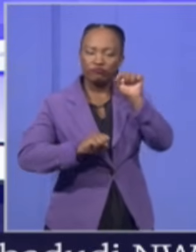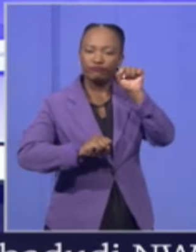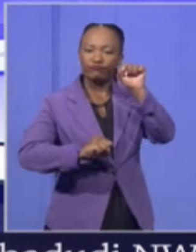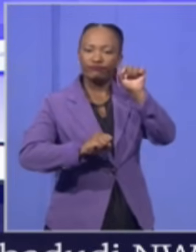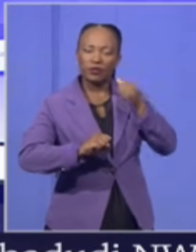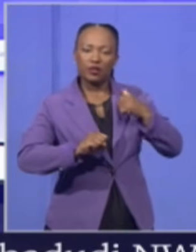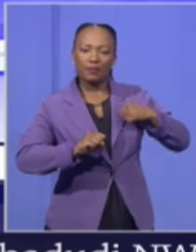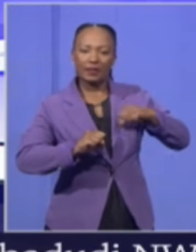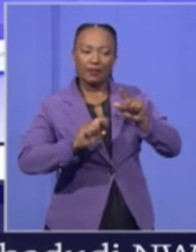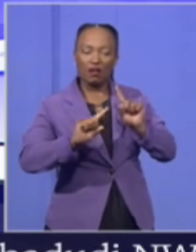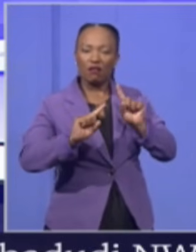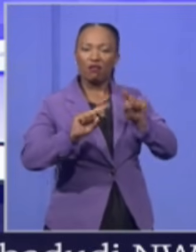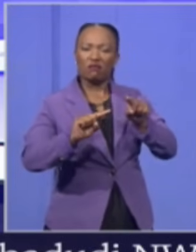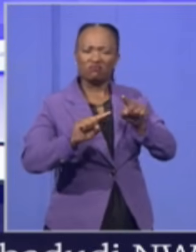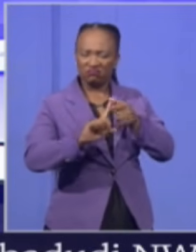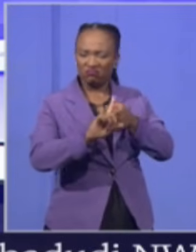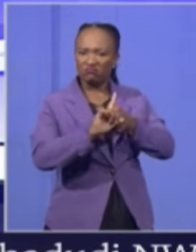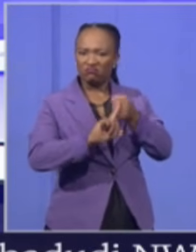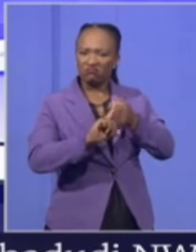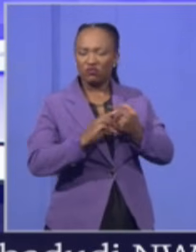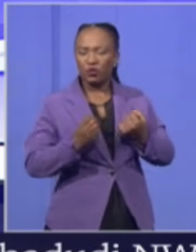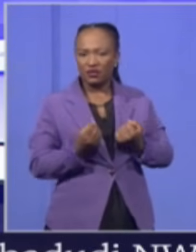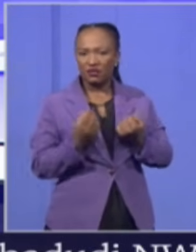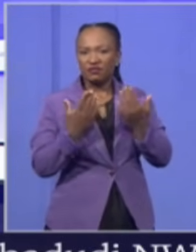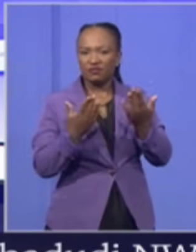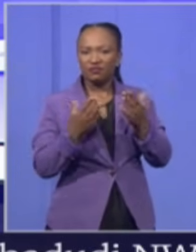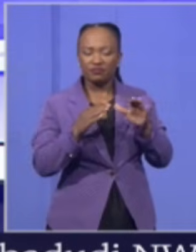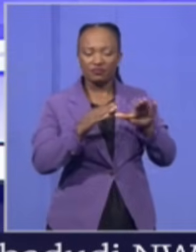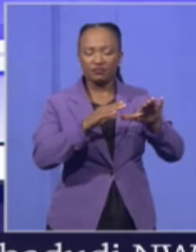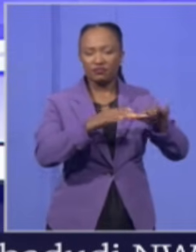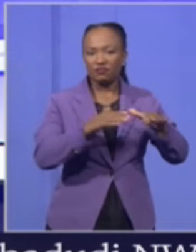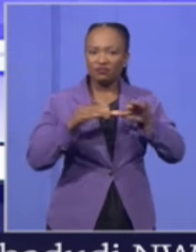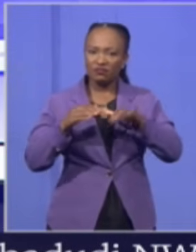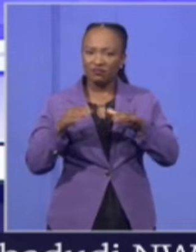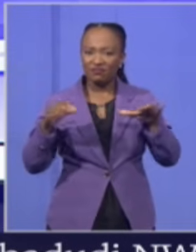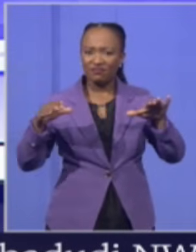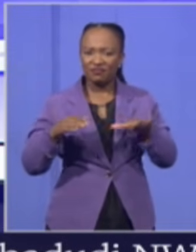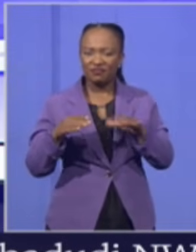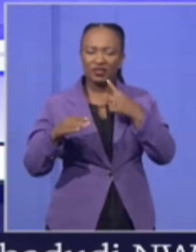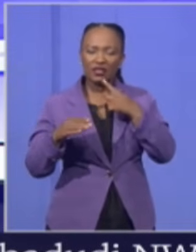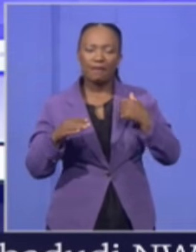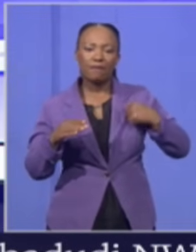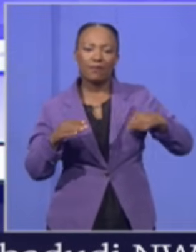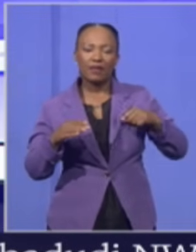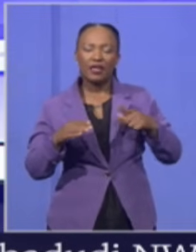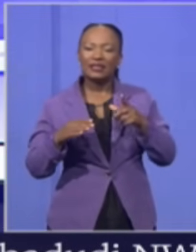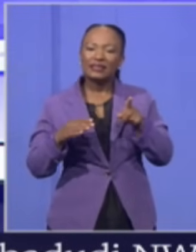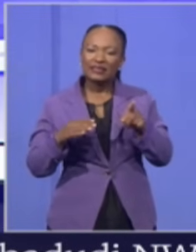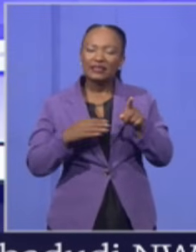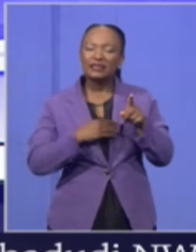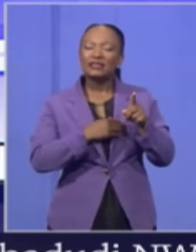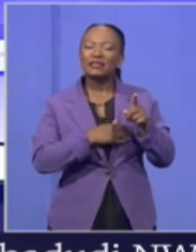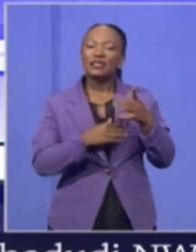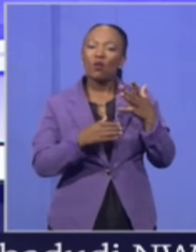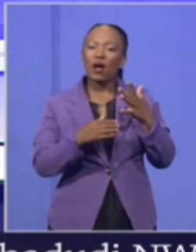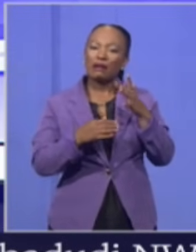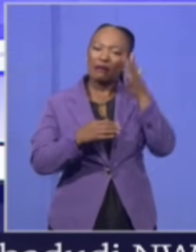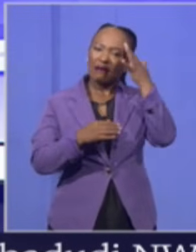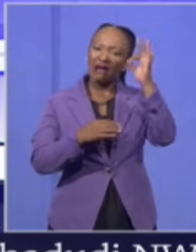e le ge ba nyaka kabo ya ditirelo. Dihlopha tšeo ka bobedi di latofatša masepala ka taolompe, bomenetša le tlhokego ya go